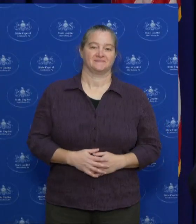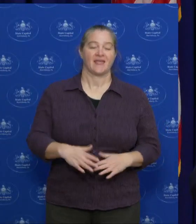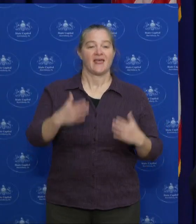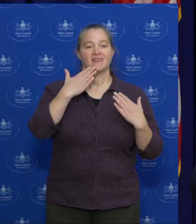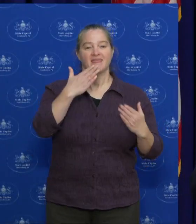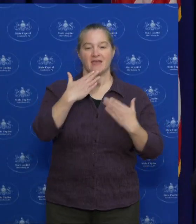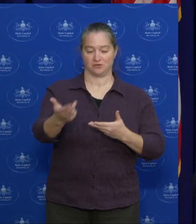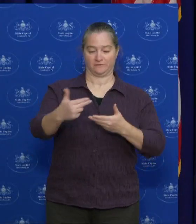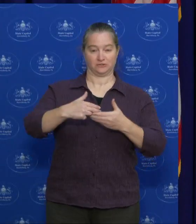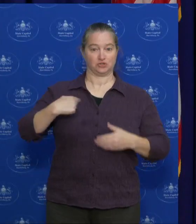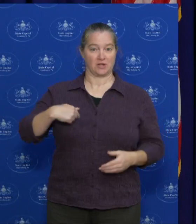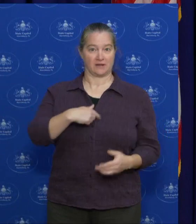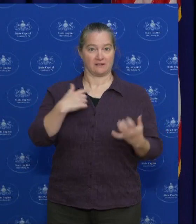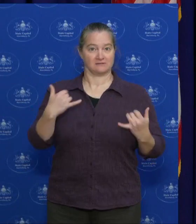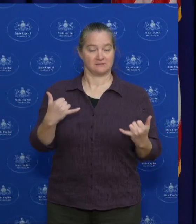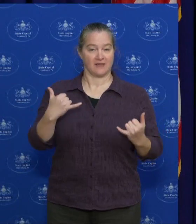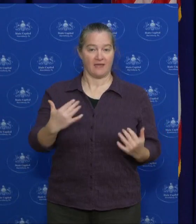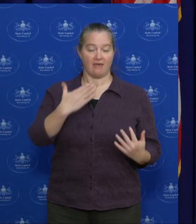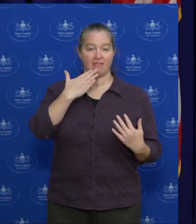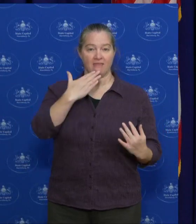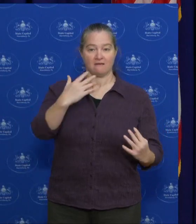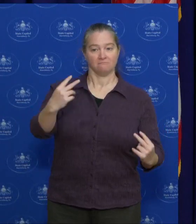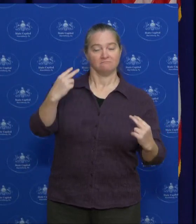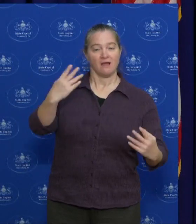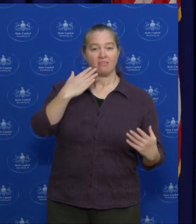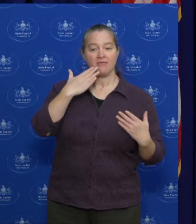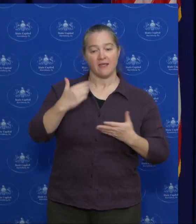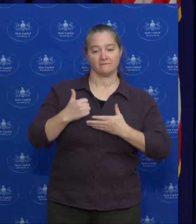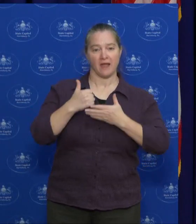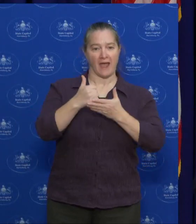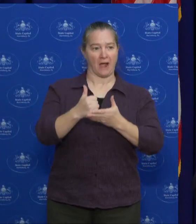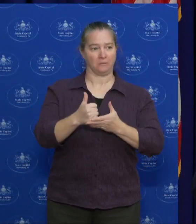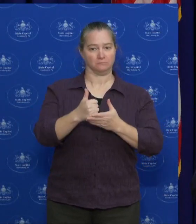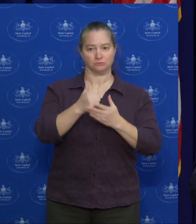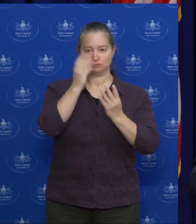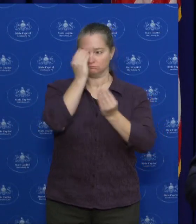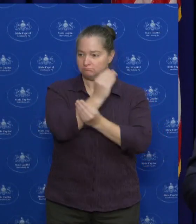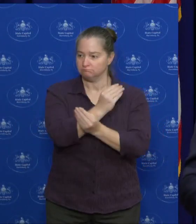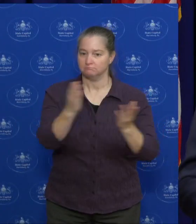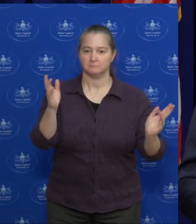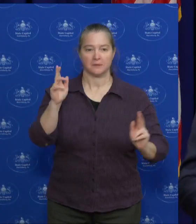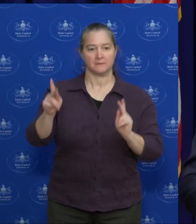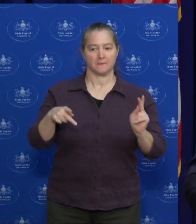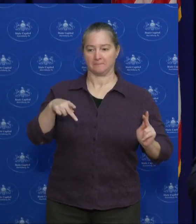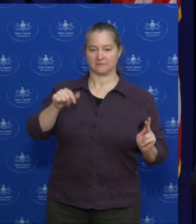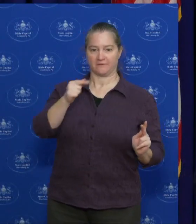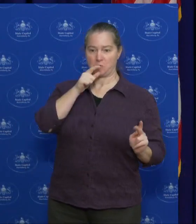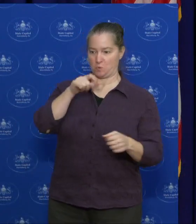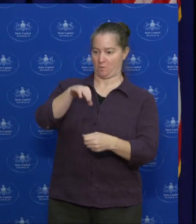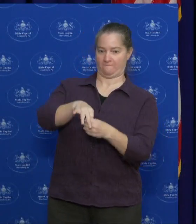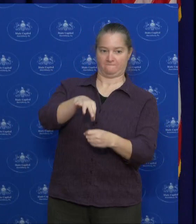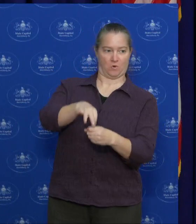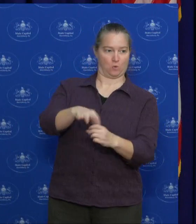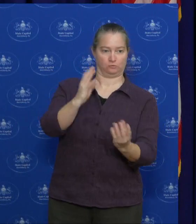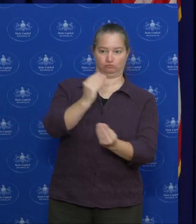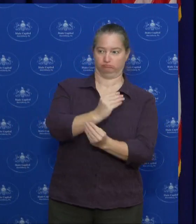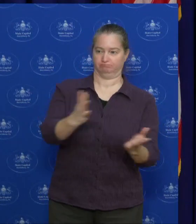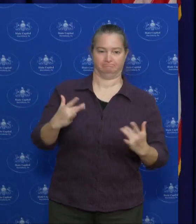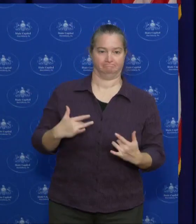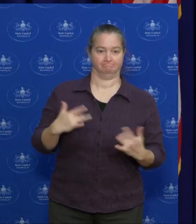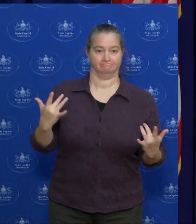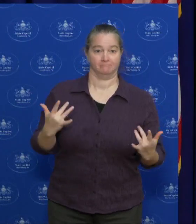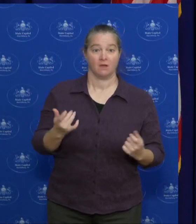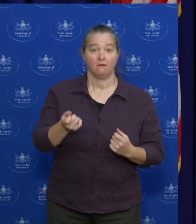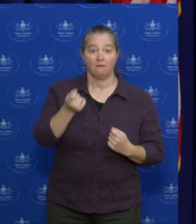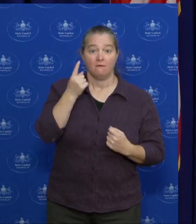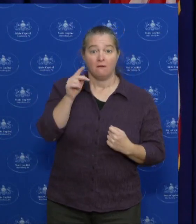Thank you for joining us today, and thank you for helping to keep Pennsylvania's voters informed. We're less than 3 weeks from the November